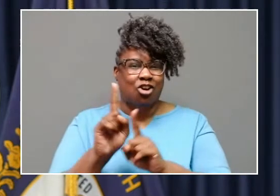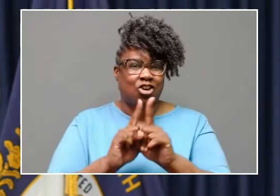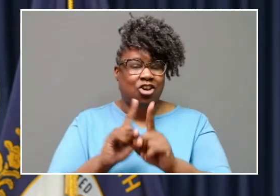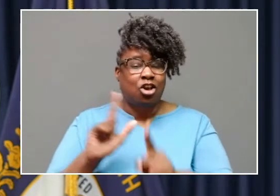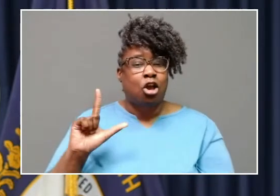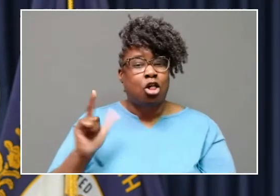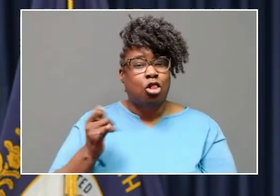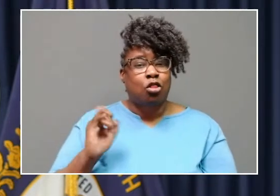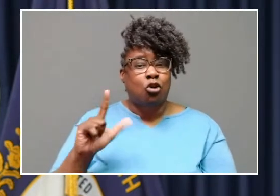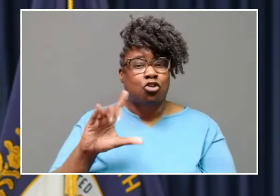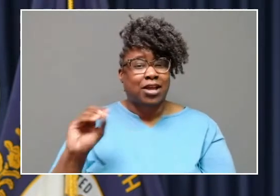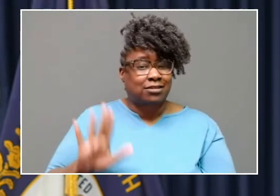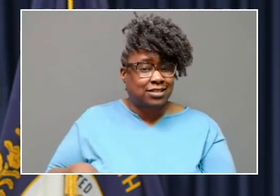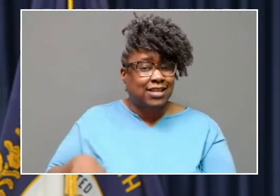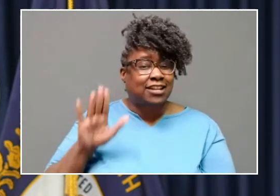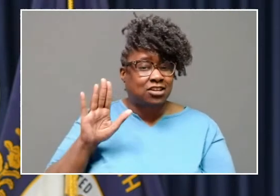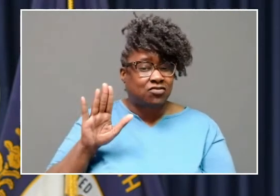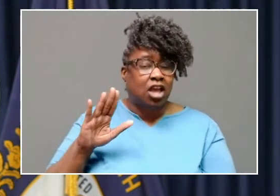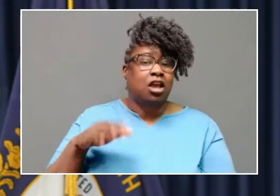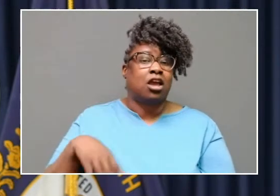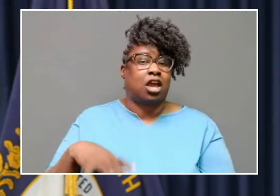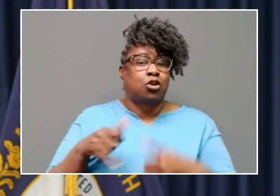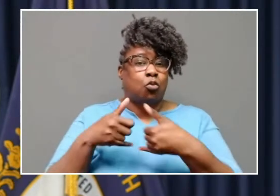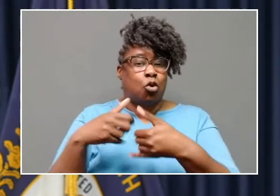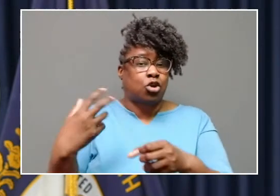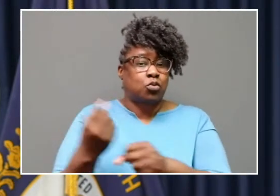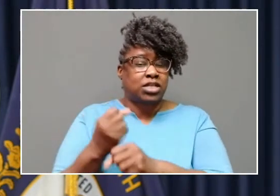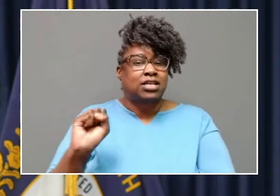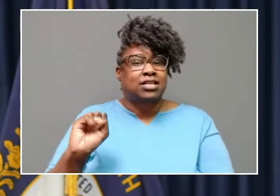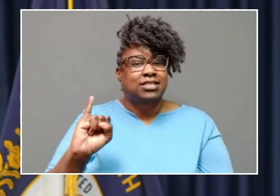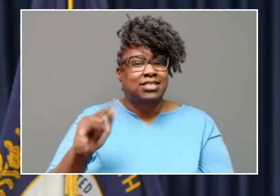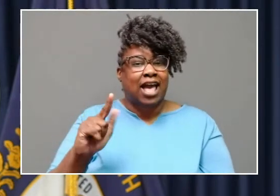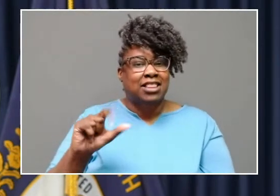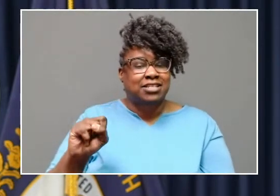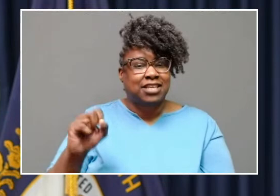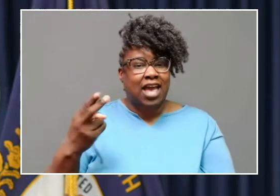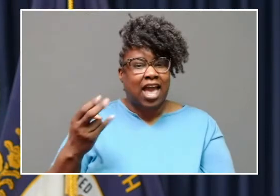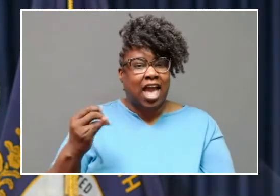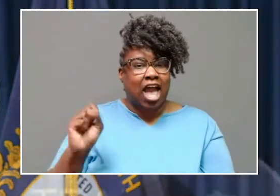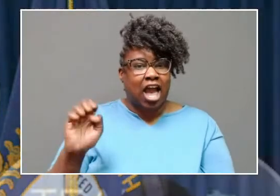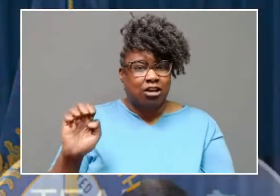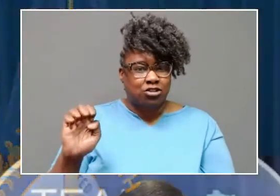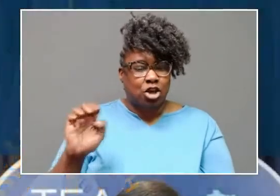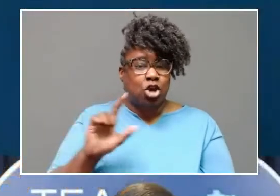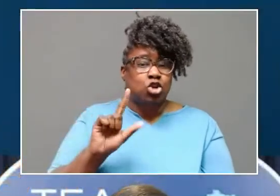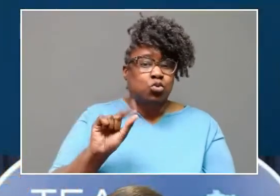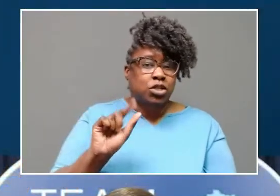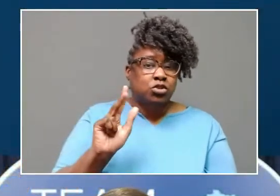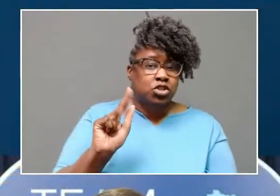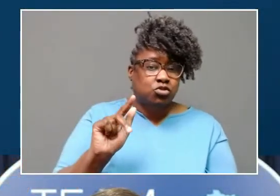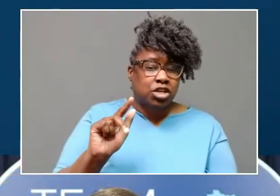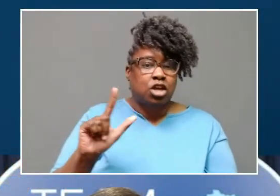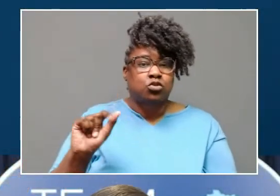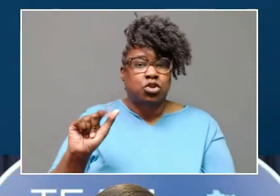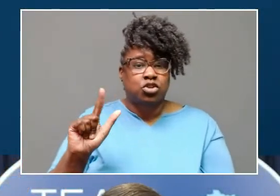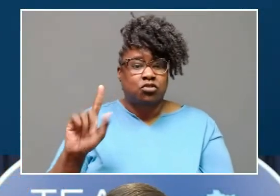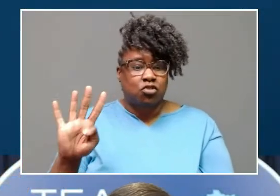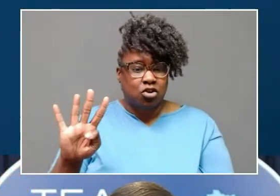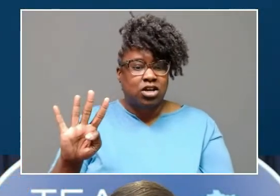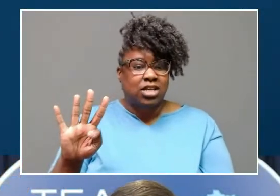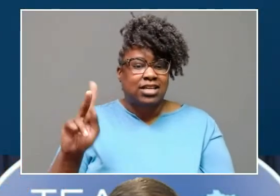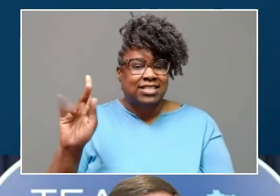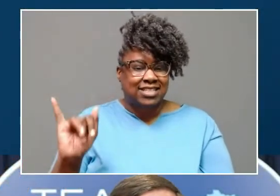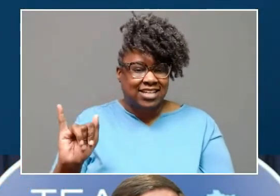and award-winning author Silas House as the 2023-2024 Kentucky Poet Laureate. Silas is a